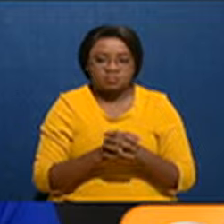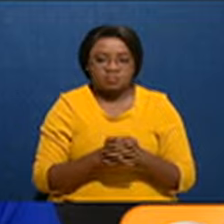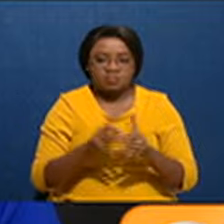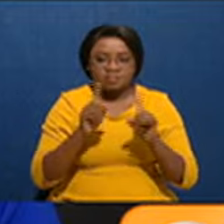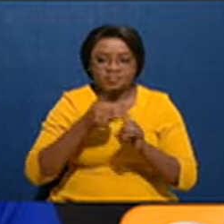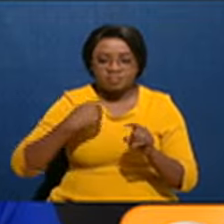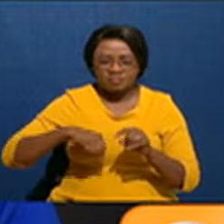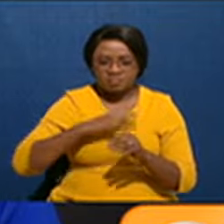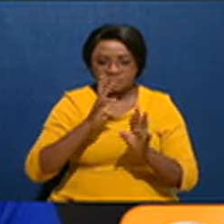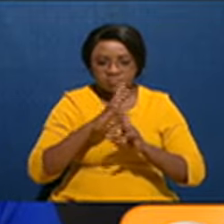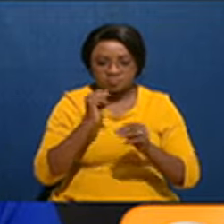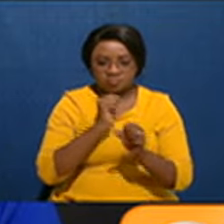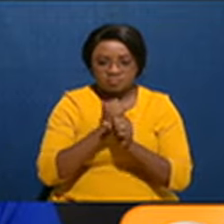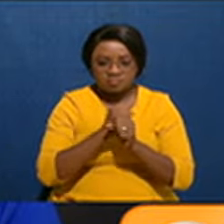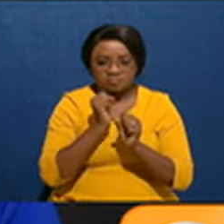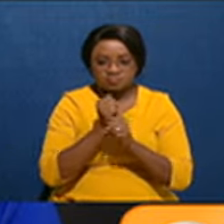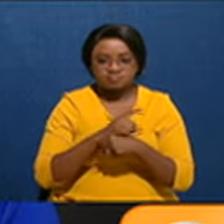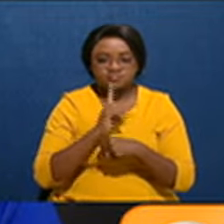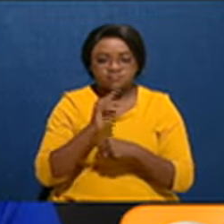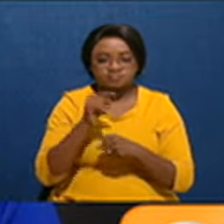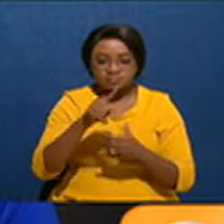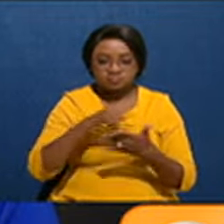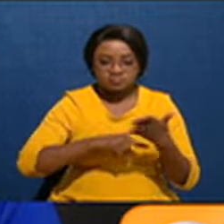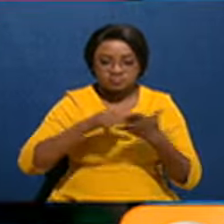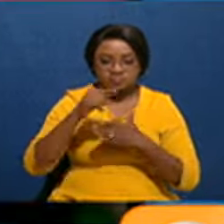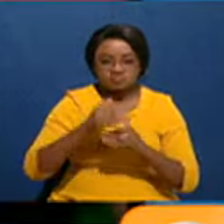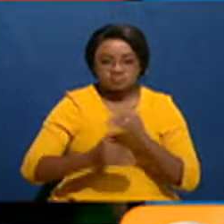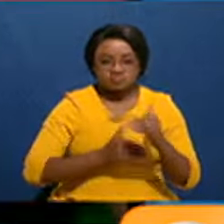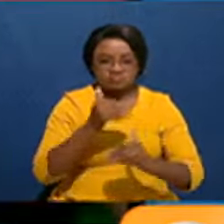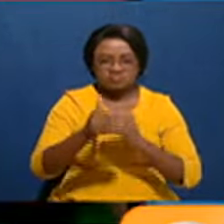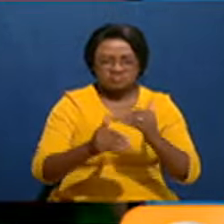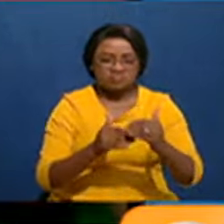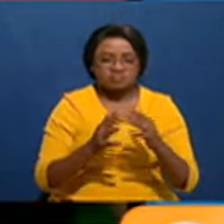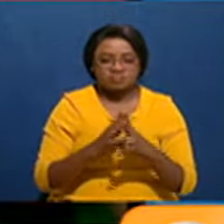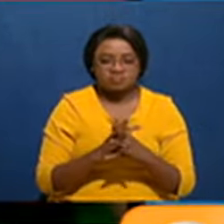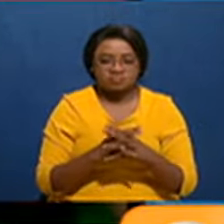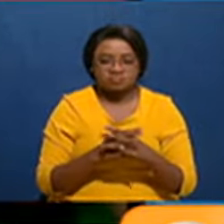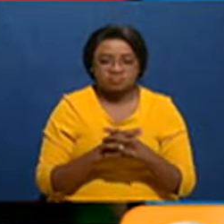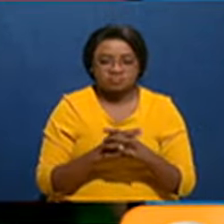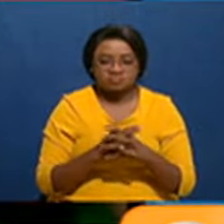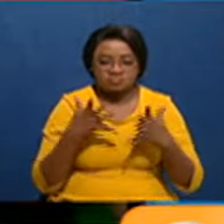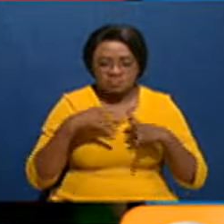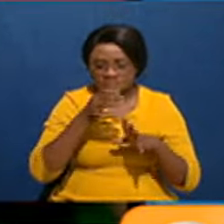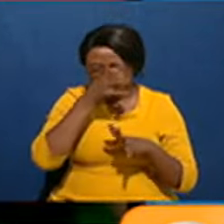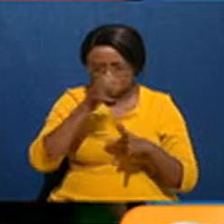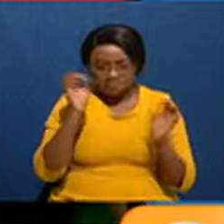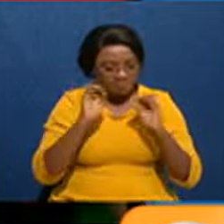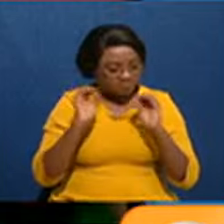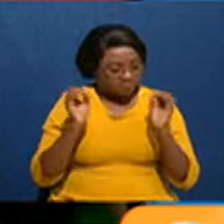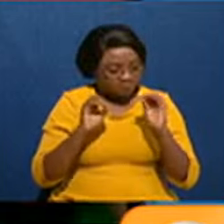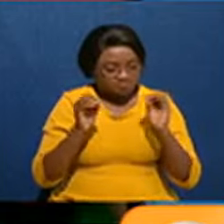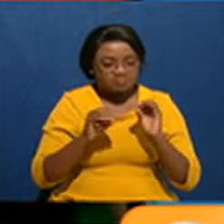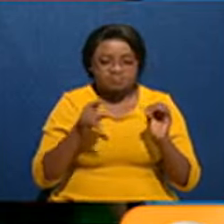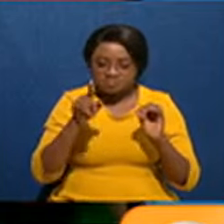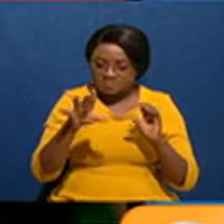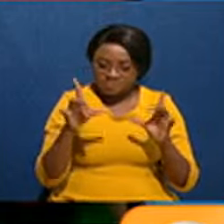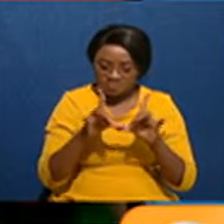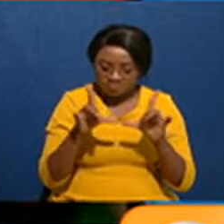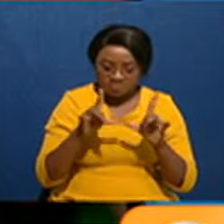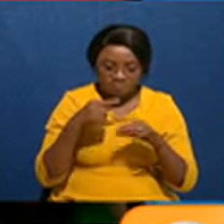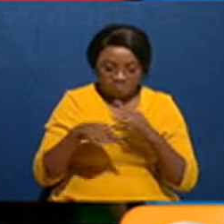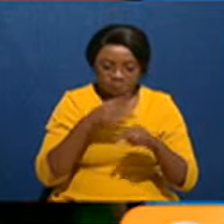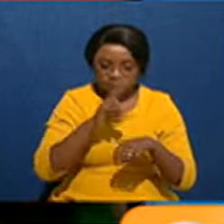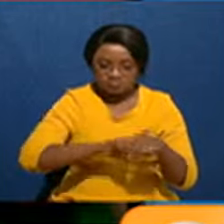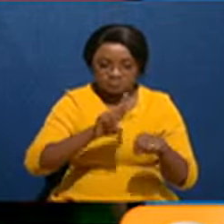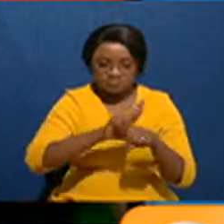work to make sure the approval process does not bypass engineers, their licenses, their practice licenses are used and they are not